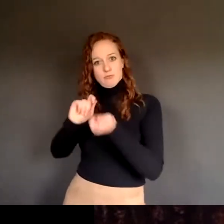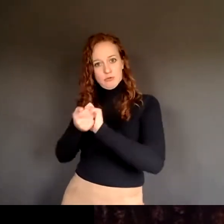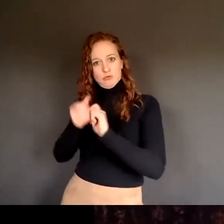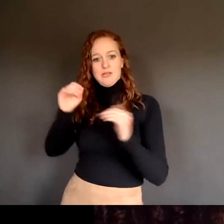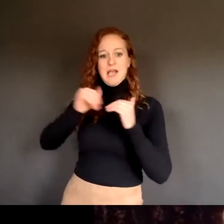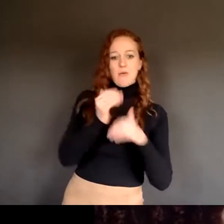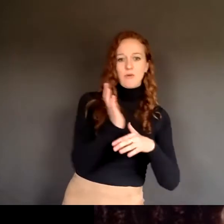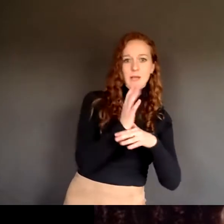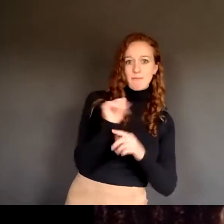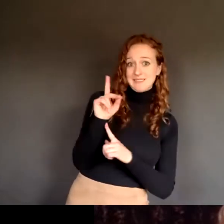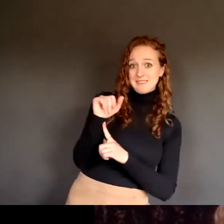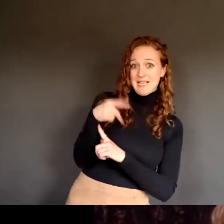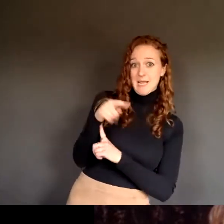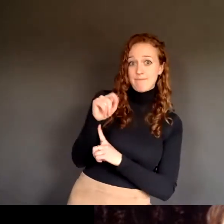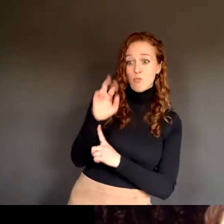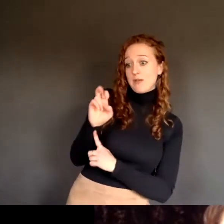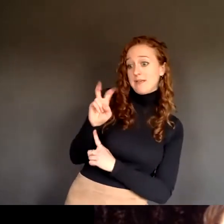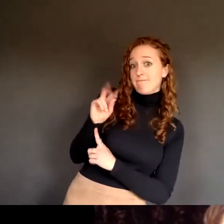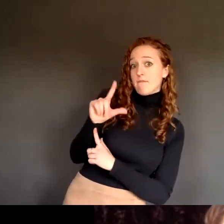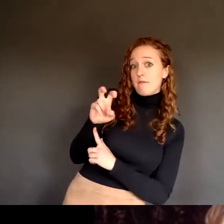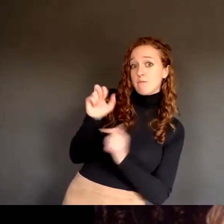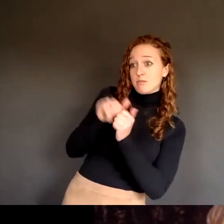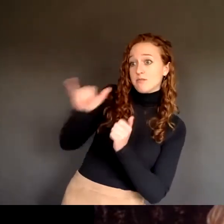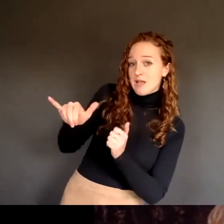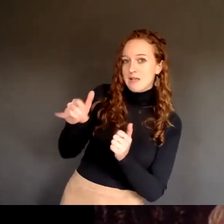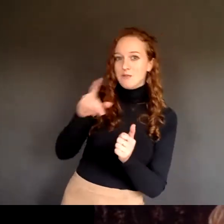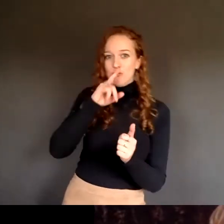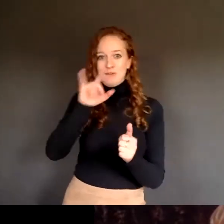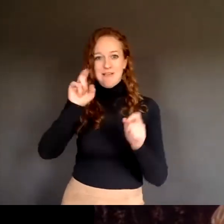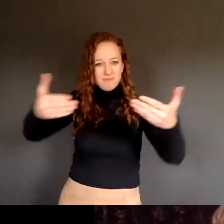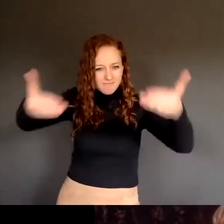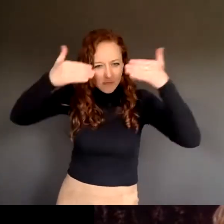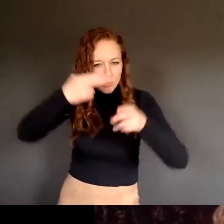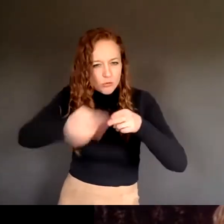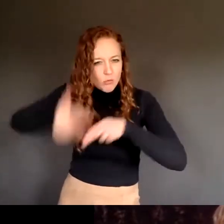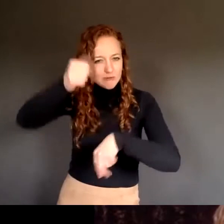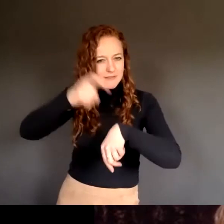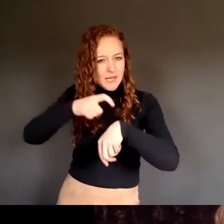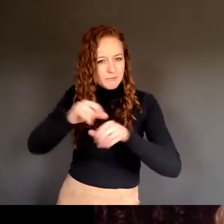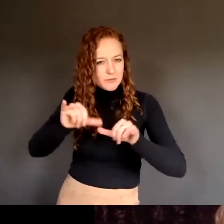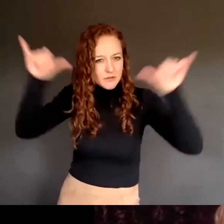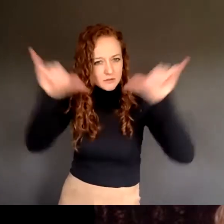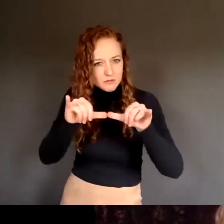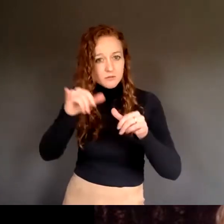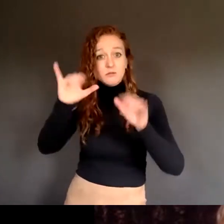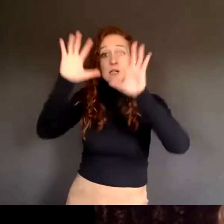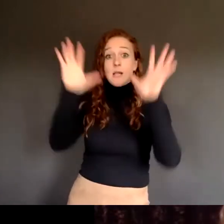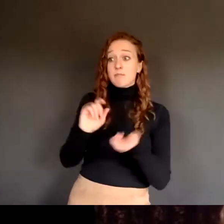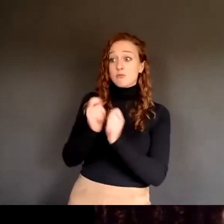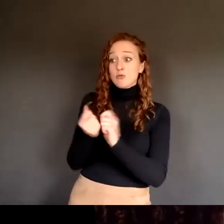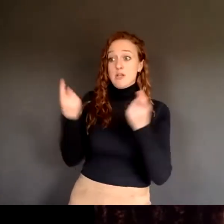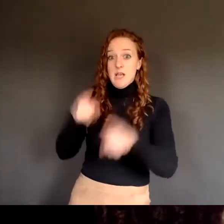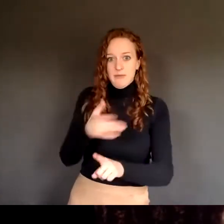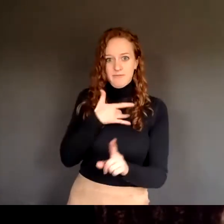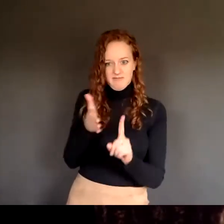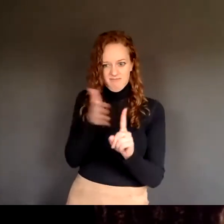time. The problem is if we're looking at specifically how kelp adapt or evolve within